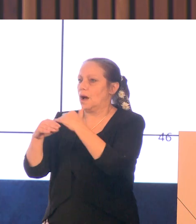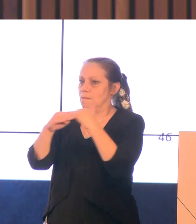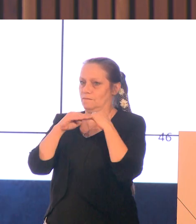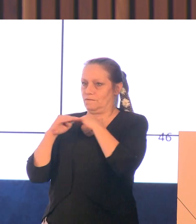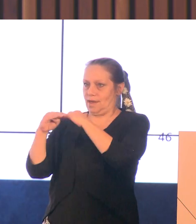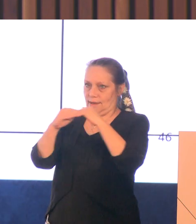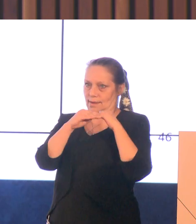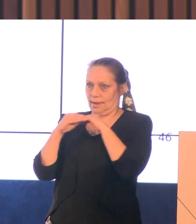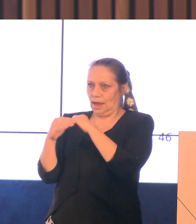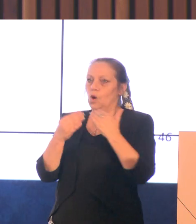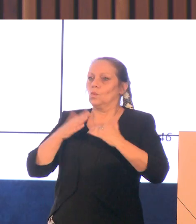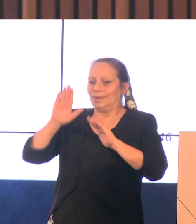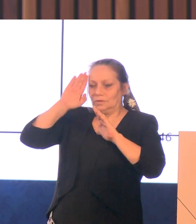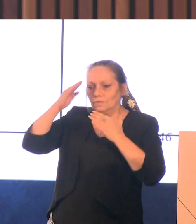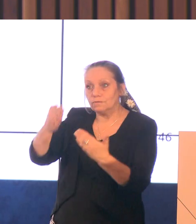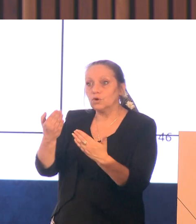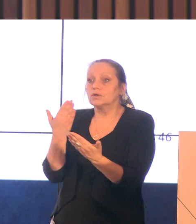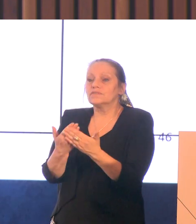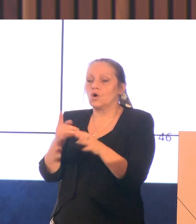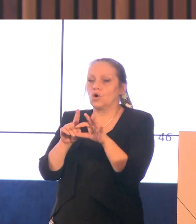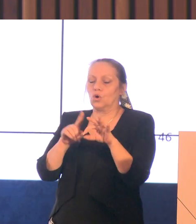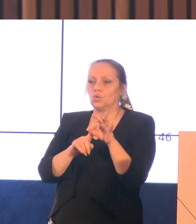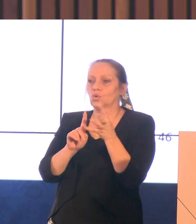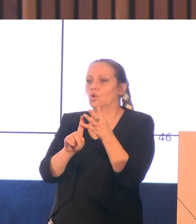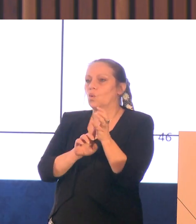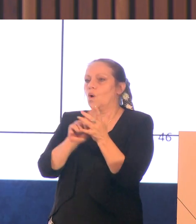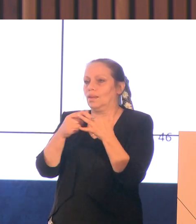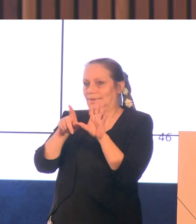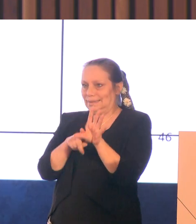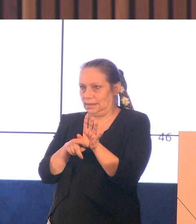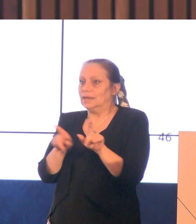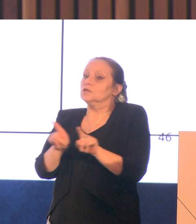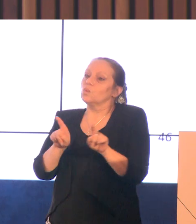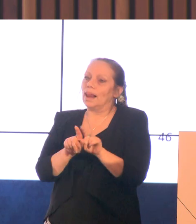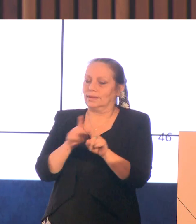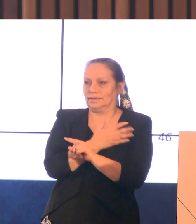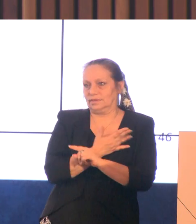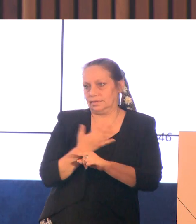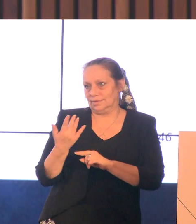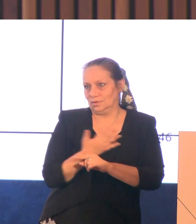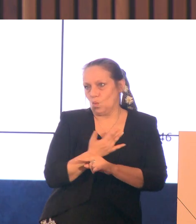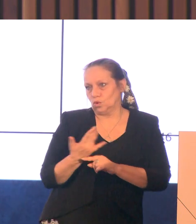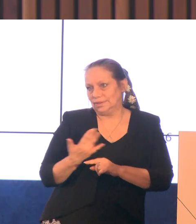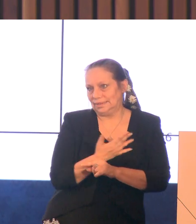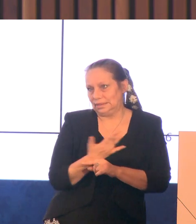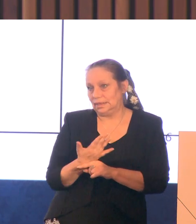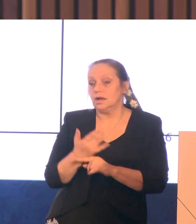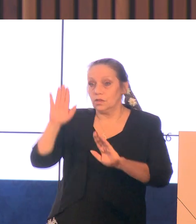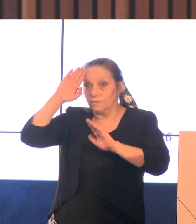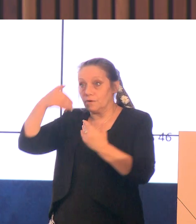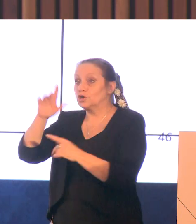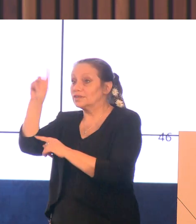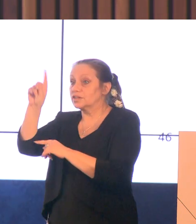we need to have a focus on quality as well as on quantity. The focus to date